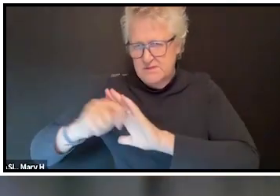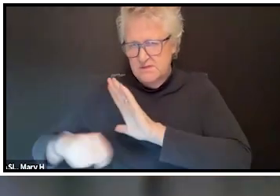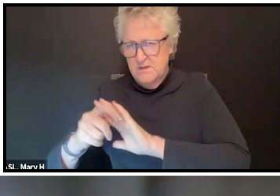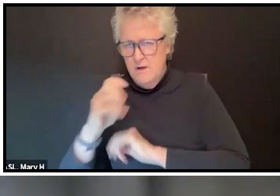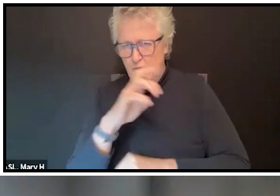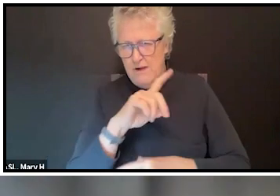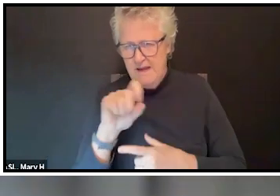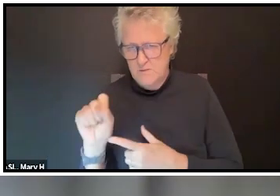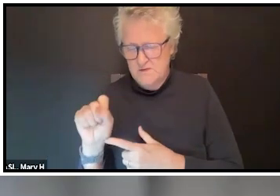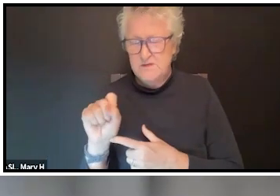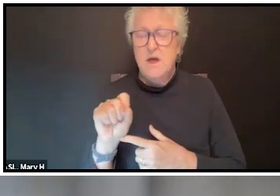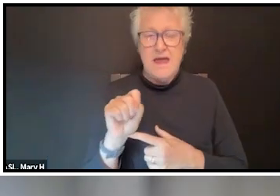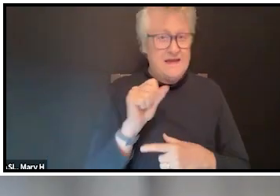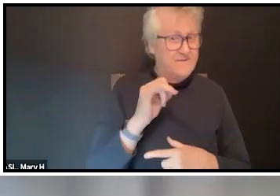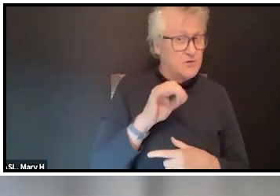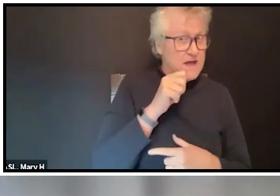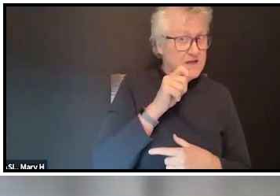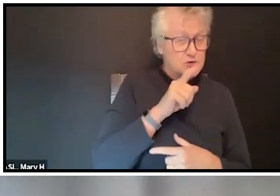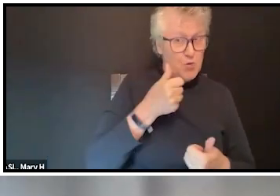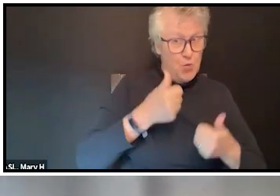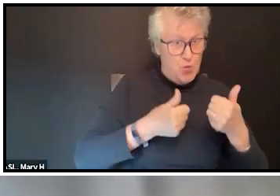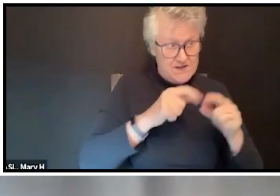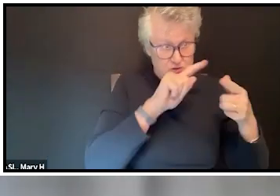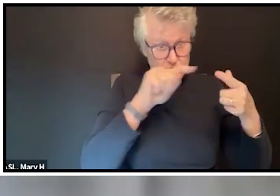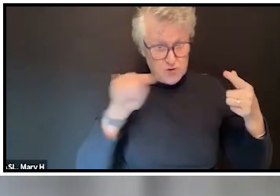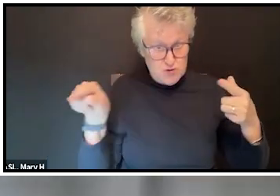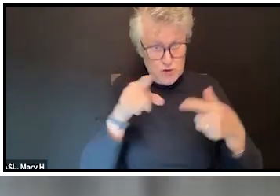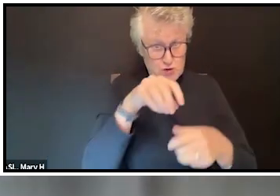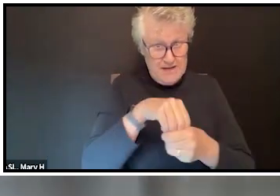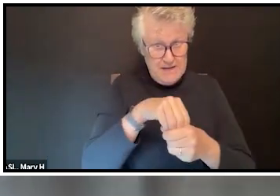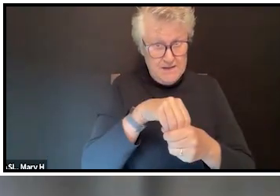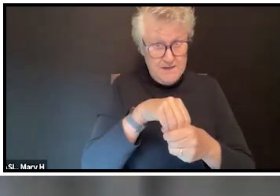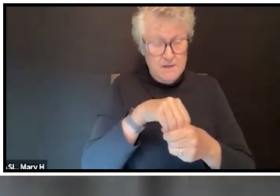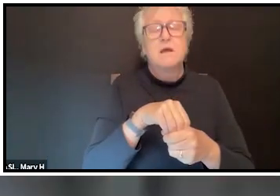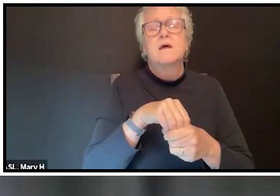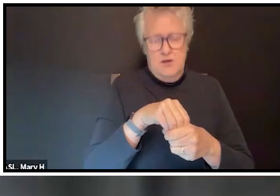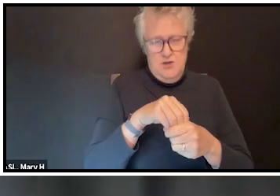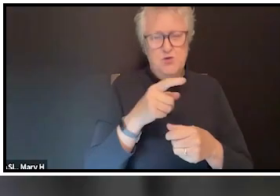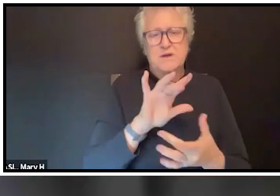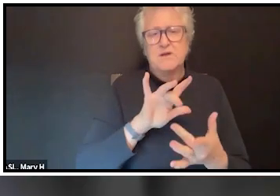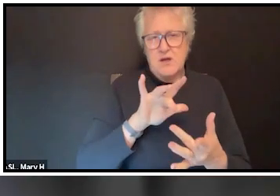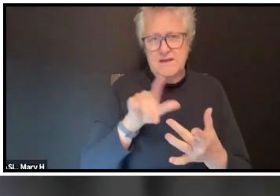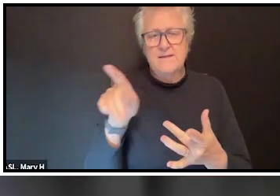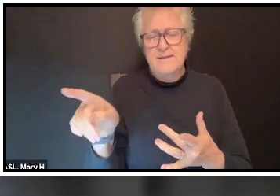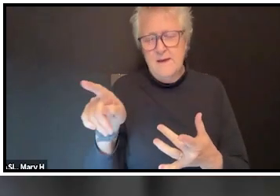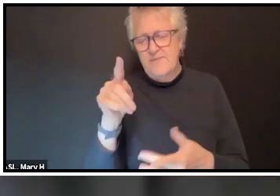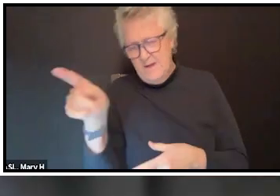that request form could let you know which round it was in. And so we sent out a link to the survey